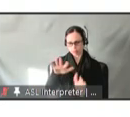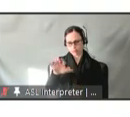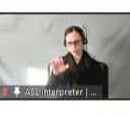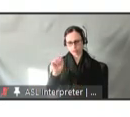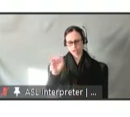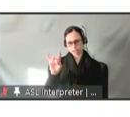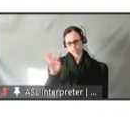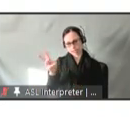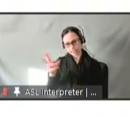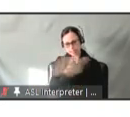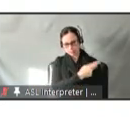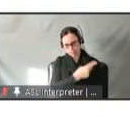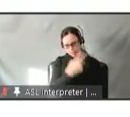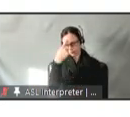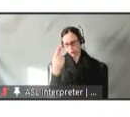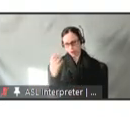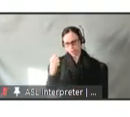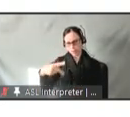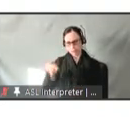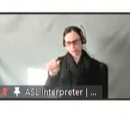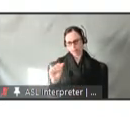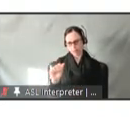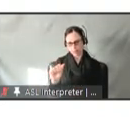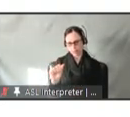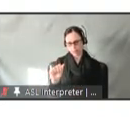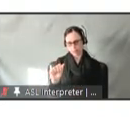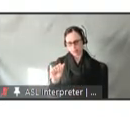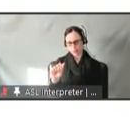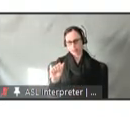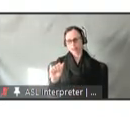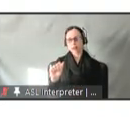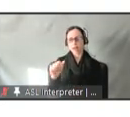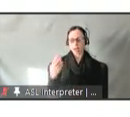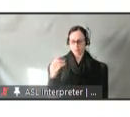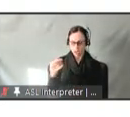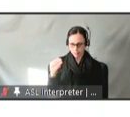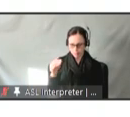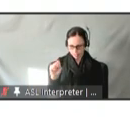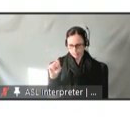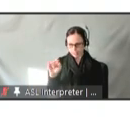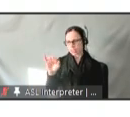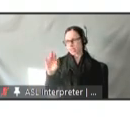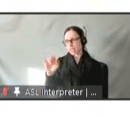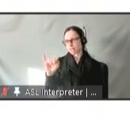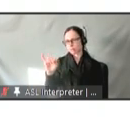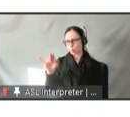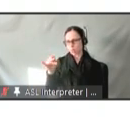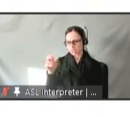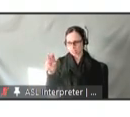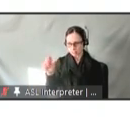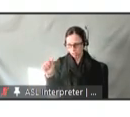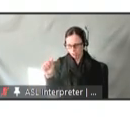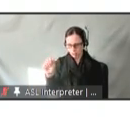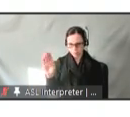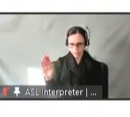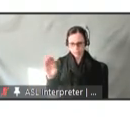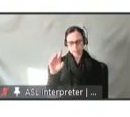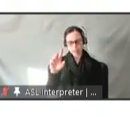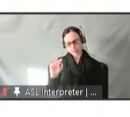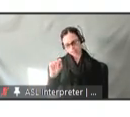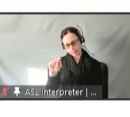3,041,586 patients for hepatitis A, Haemophilus influenza B, pneumococcal, DTaP, DTP,